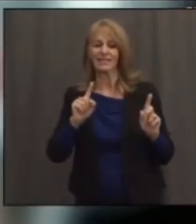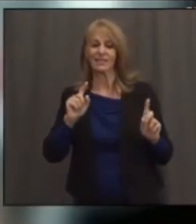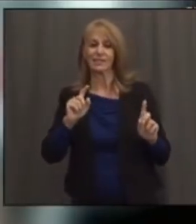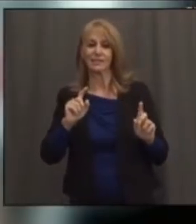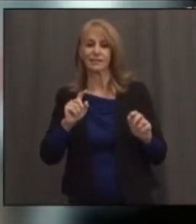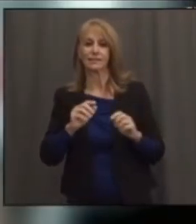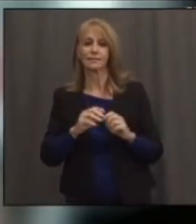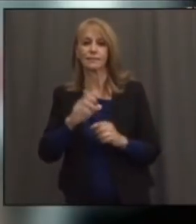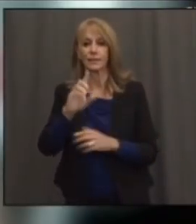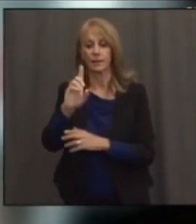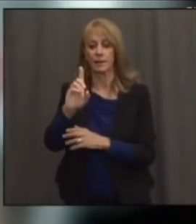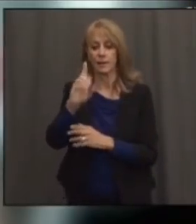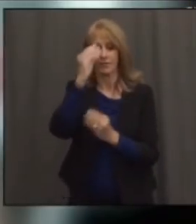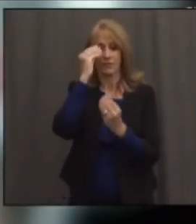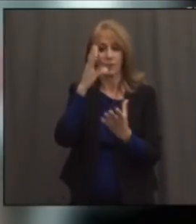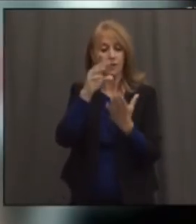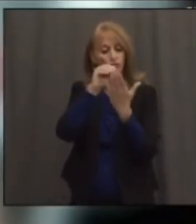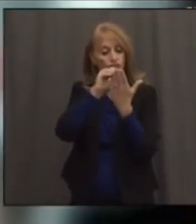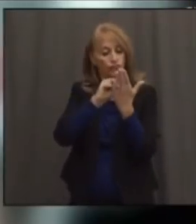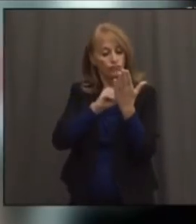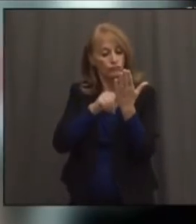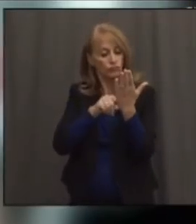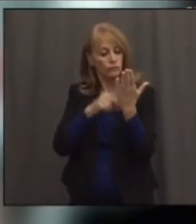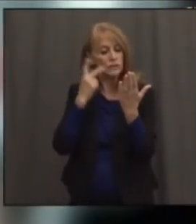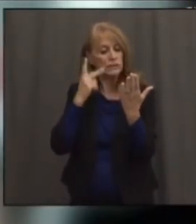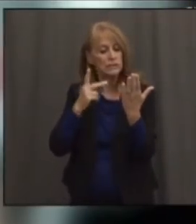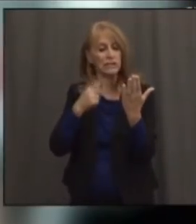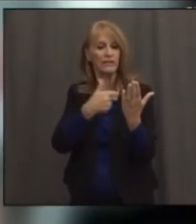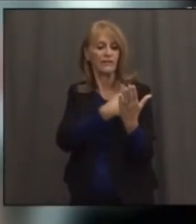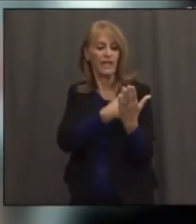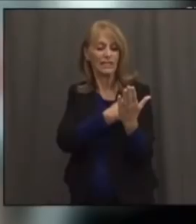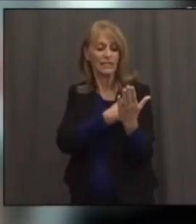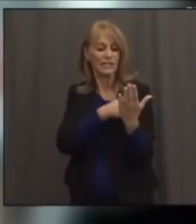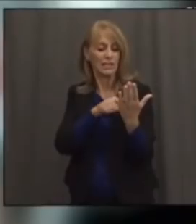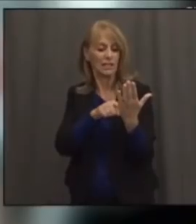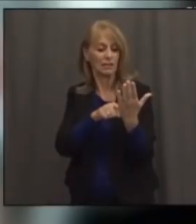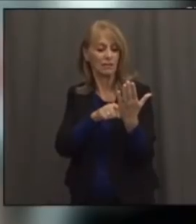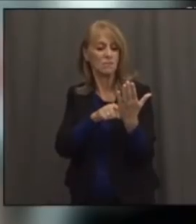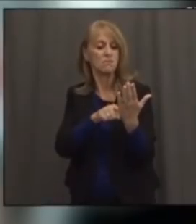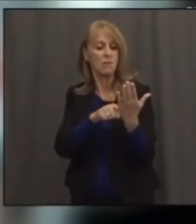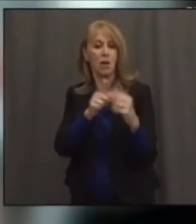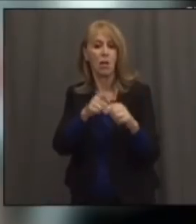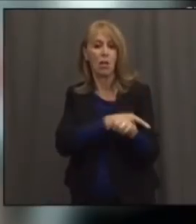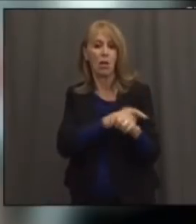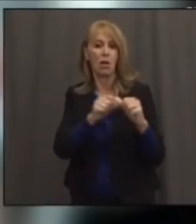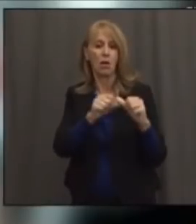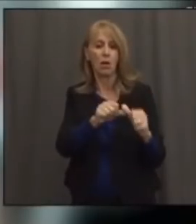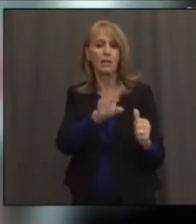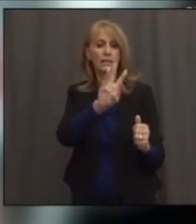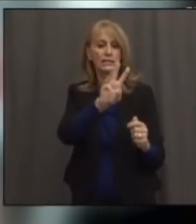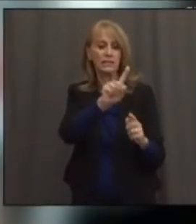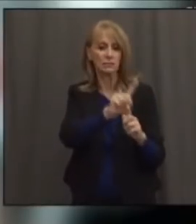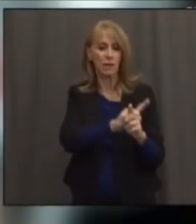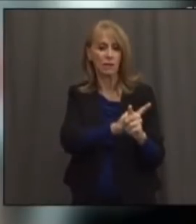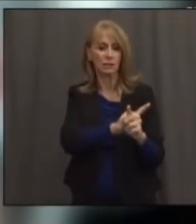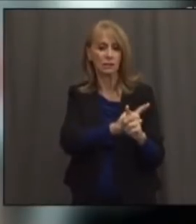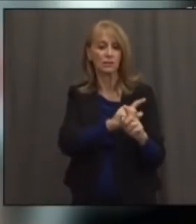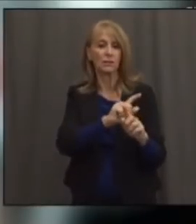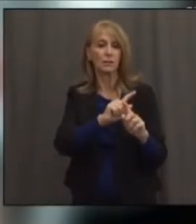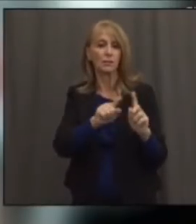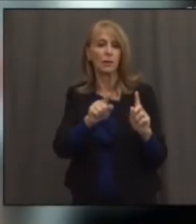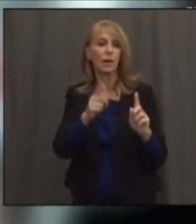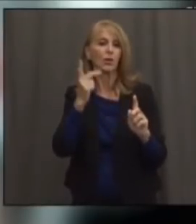data, both from natural infection as well as from the vaccine so far, and we have data going out 6 months, is you do see a degradation in the